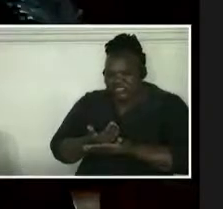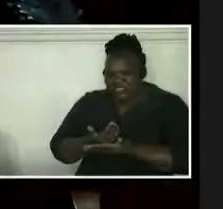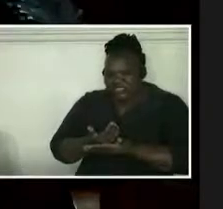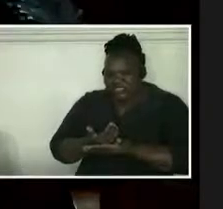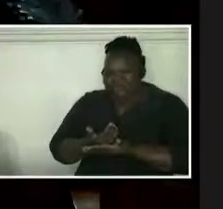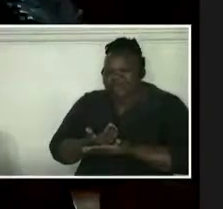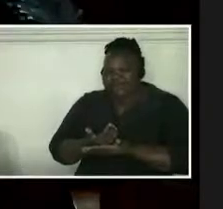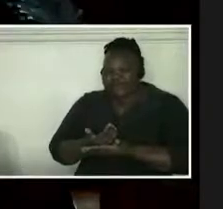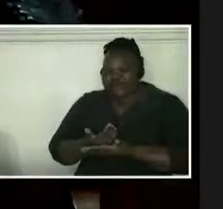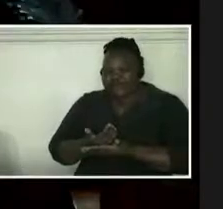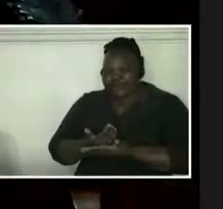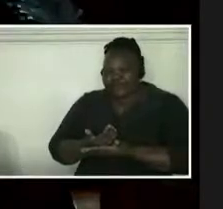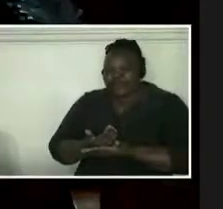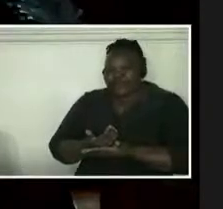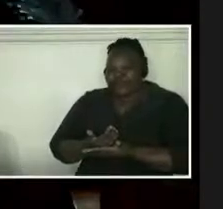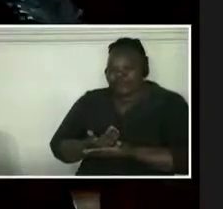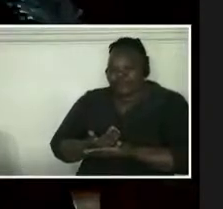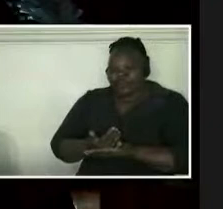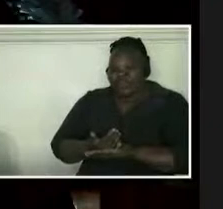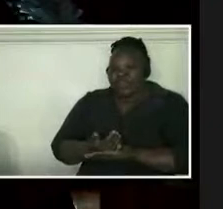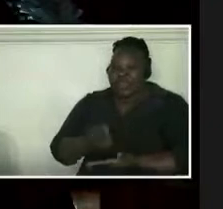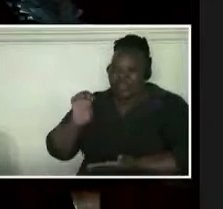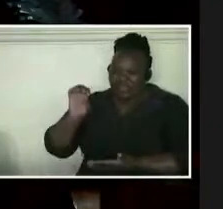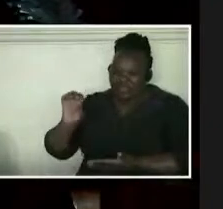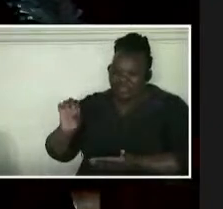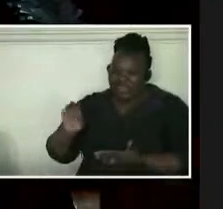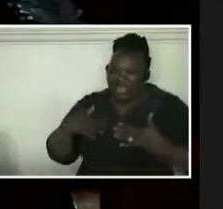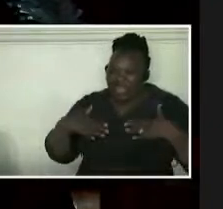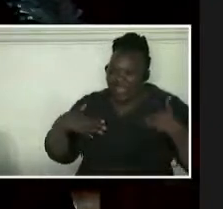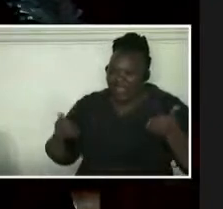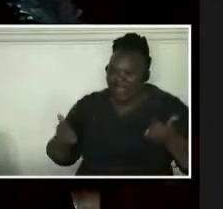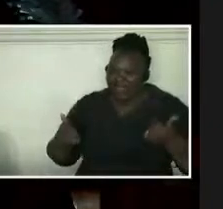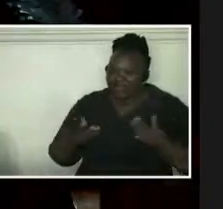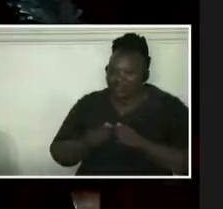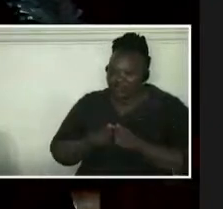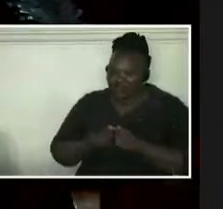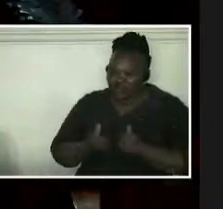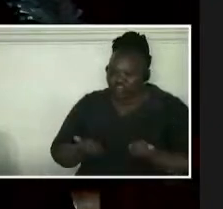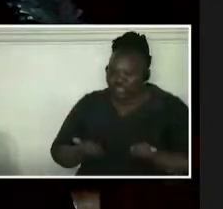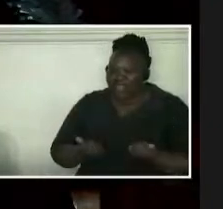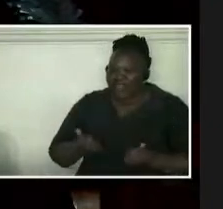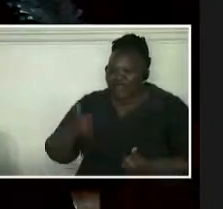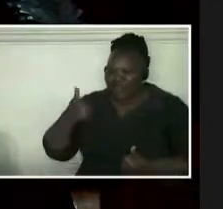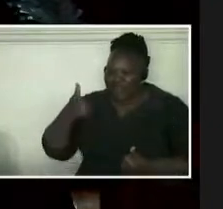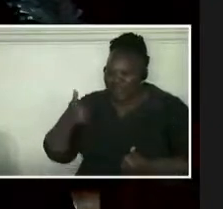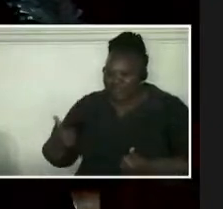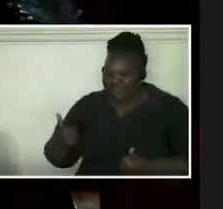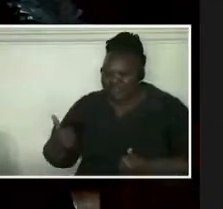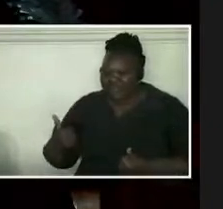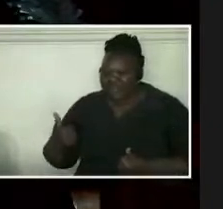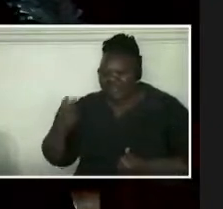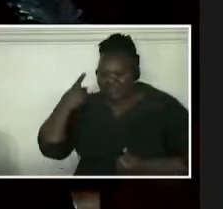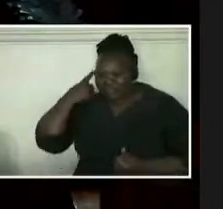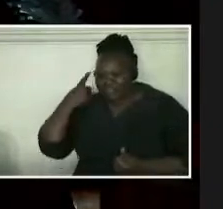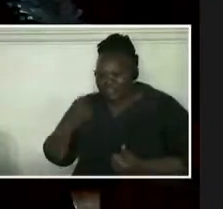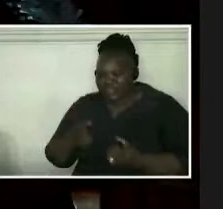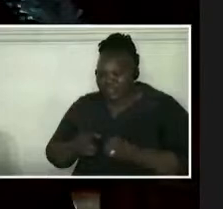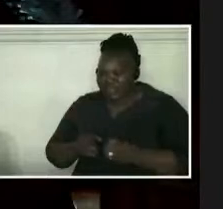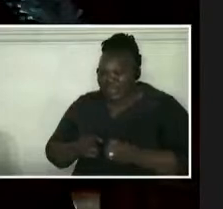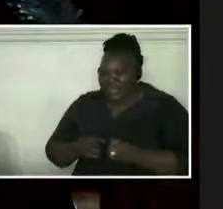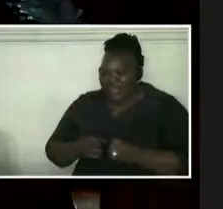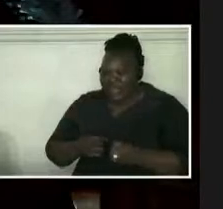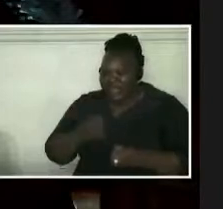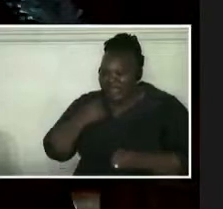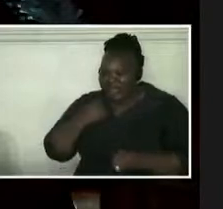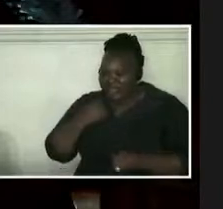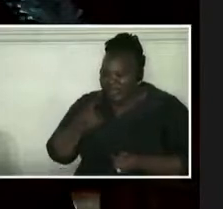let me then check person go to the ehealth solution when the sixth administration assumed office one of the commitments